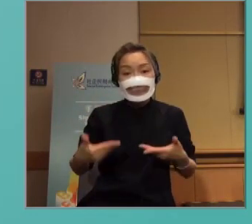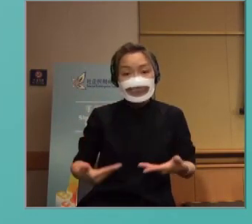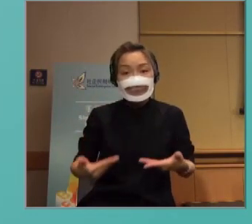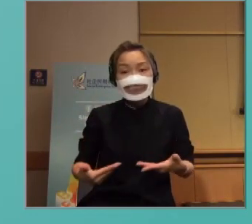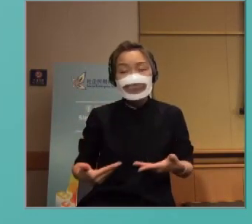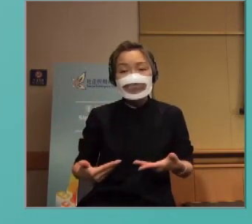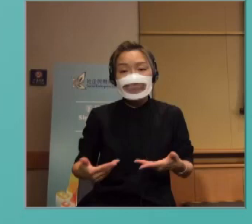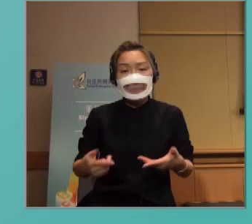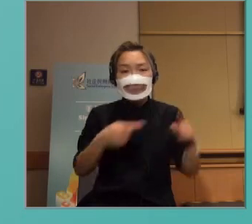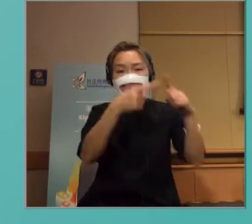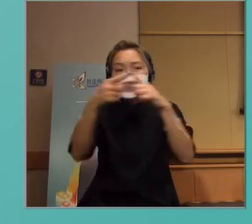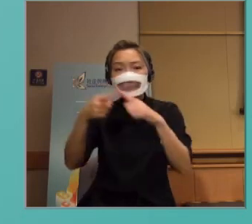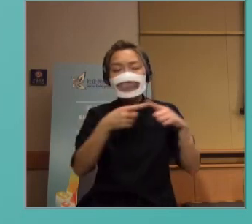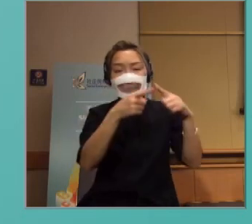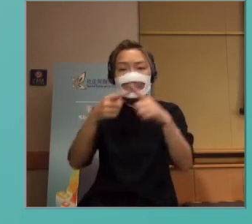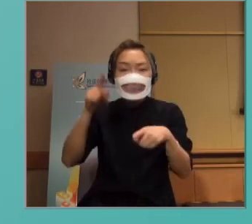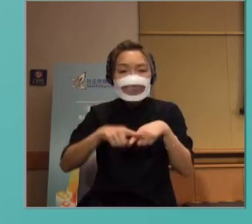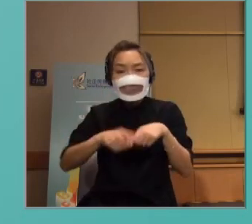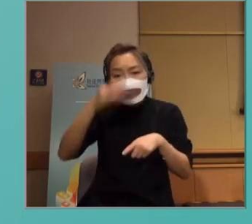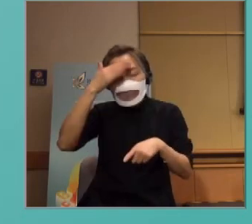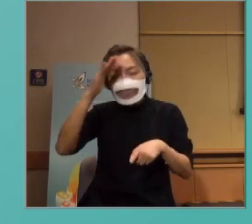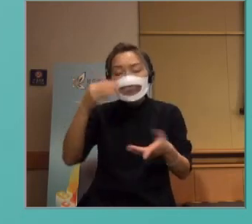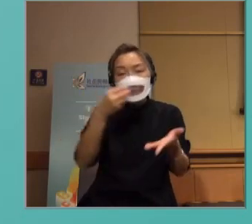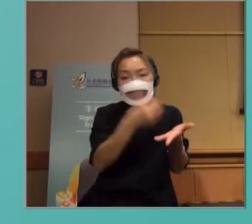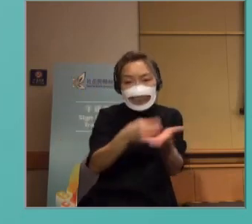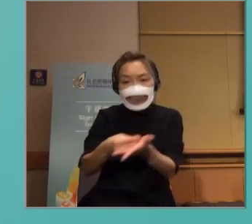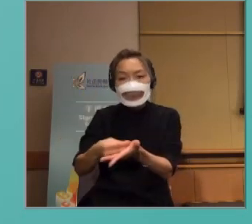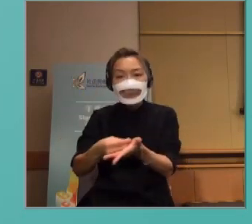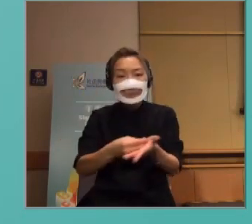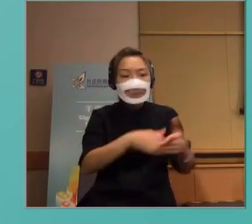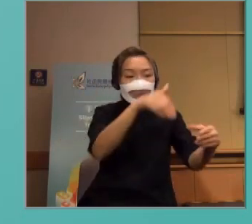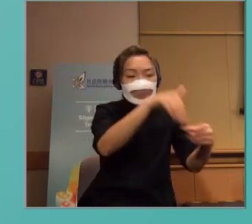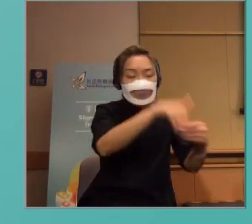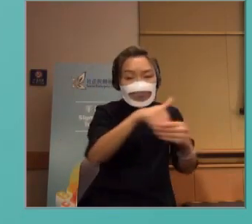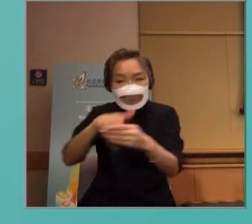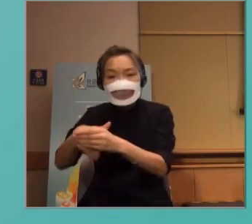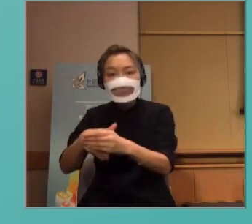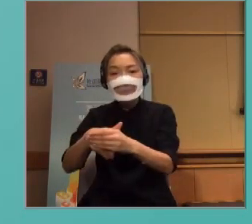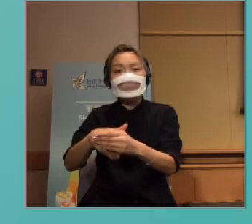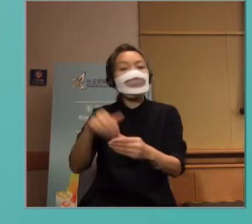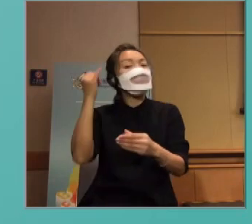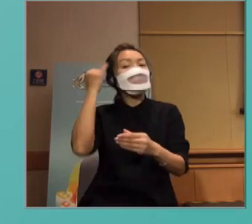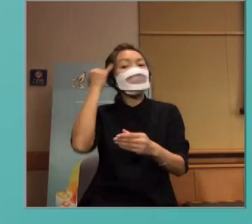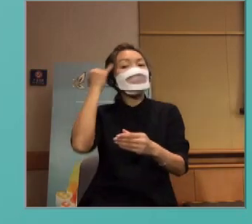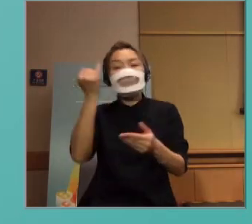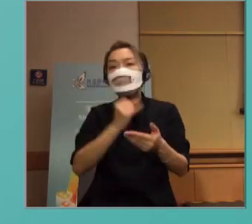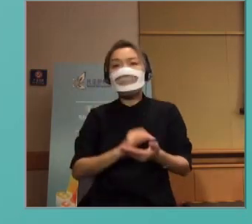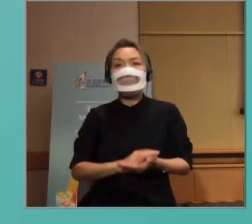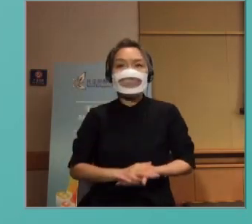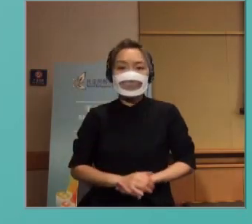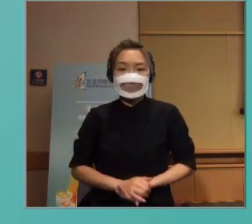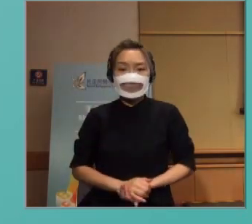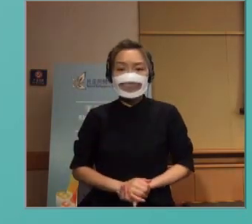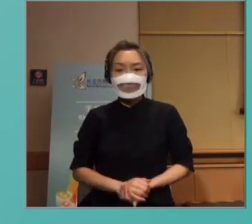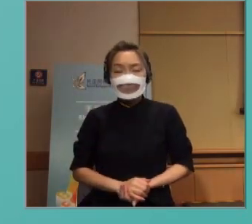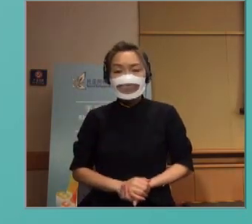in or what they are buying. And that's actually, that's why when Yanto introduced me, he didn't know which company I should be tied in,